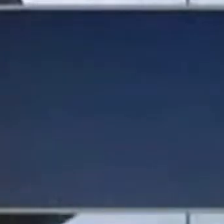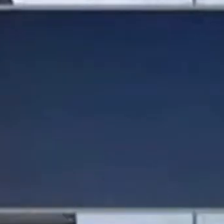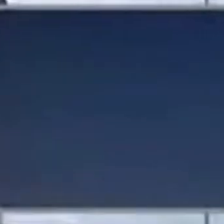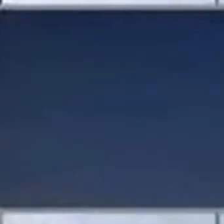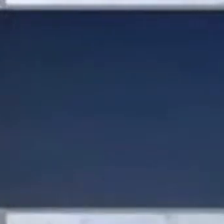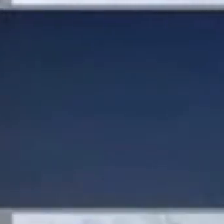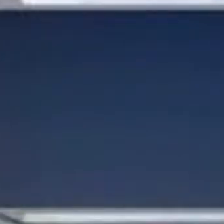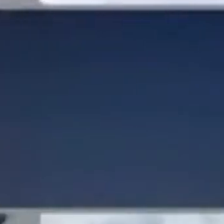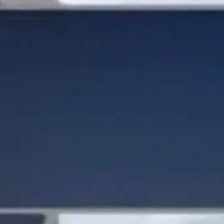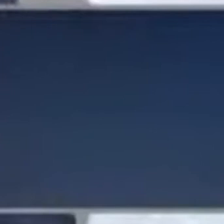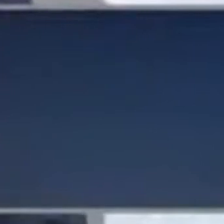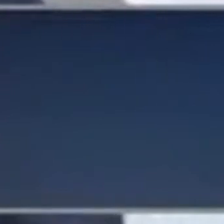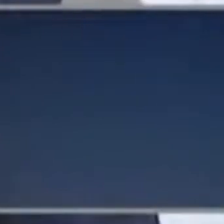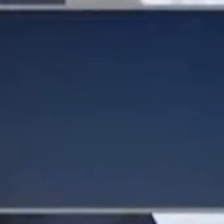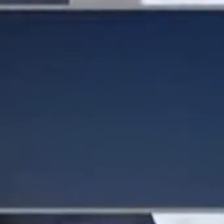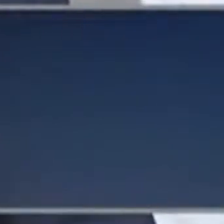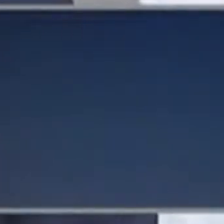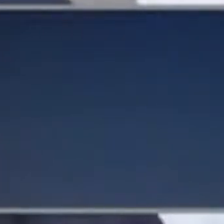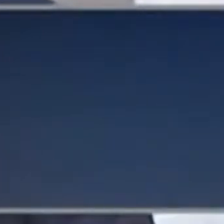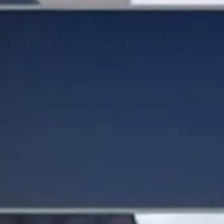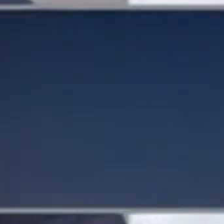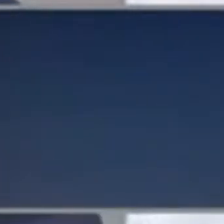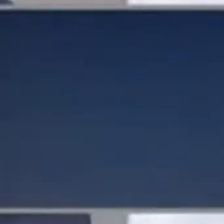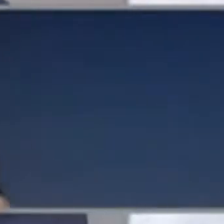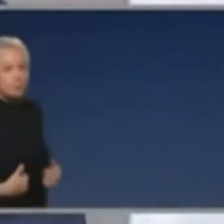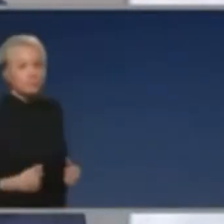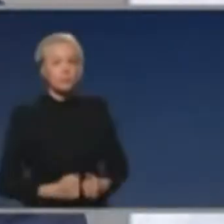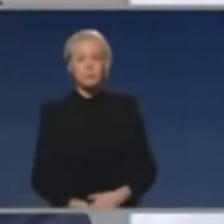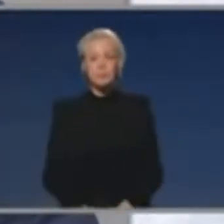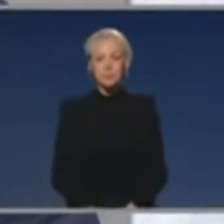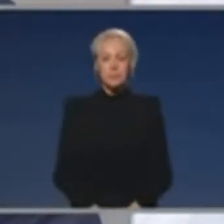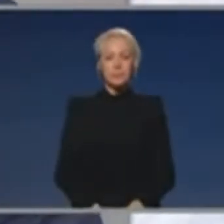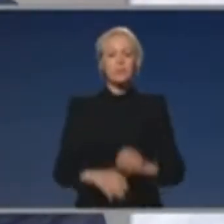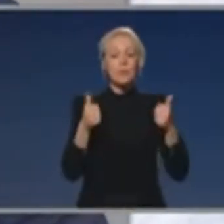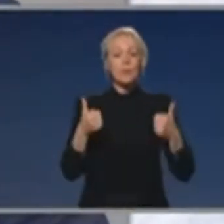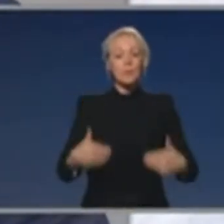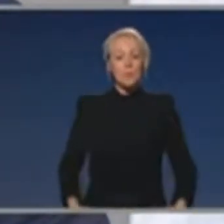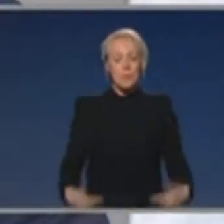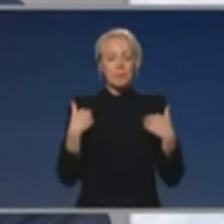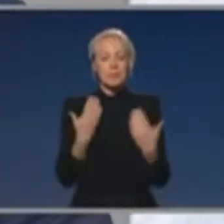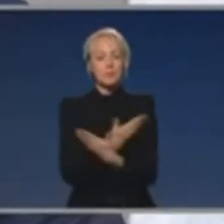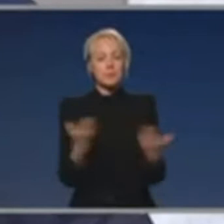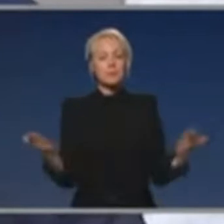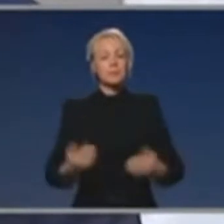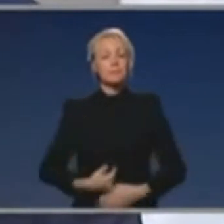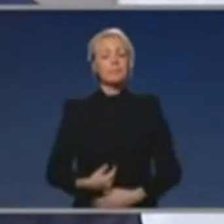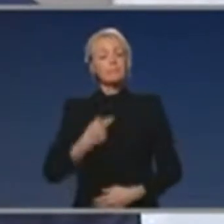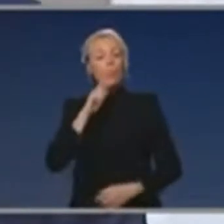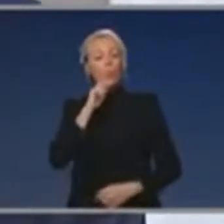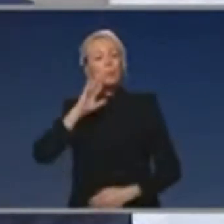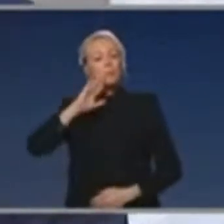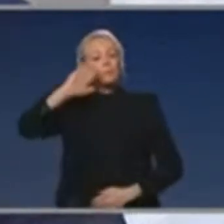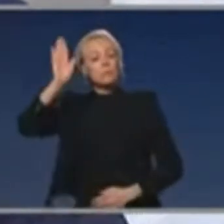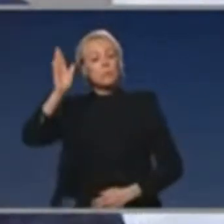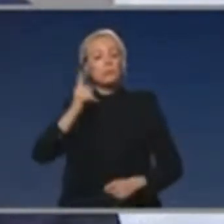stepped up alongside the Home Affairs Minister Peter Dutton. Joined by the Minister for Home Affairs, Peter Dutton, today because we're making an announcement about the launch